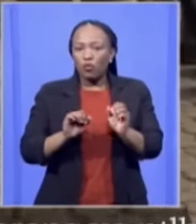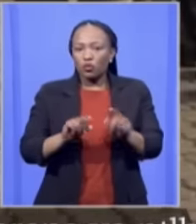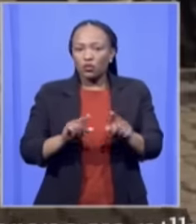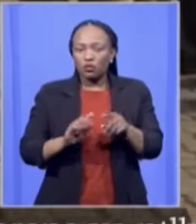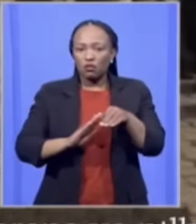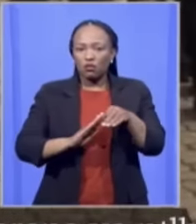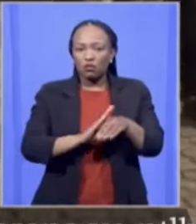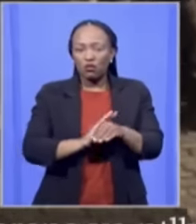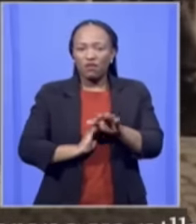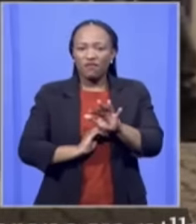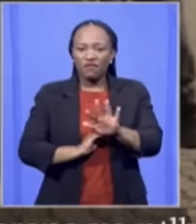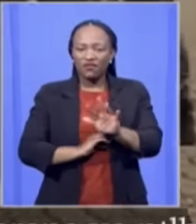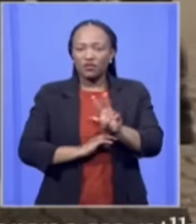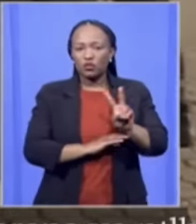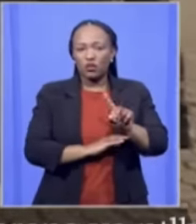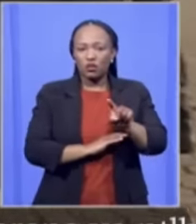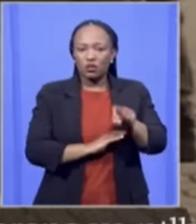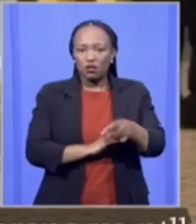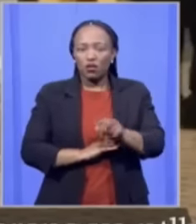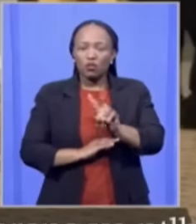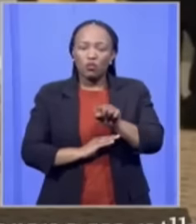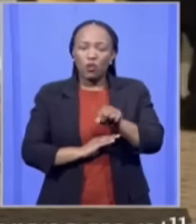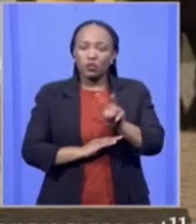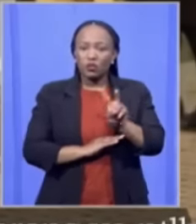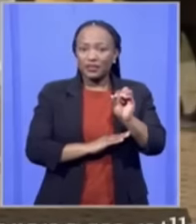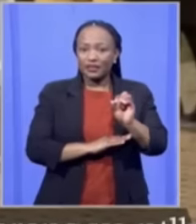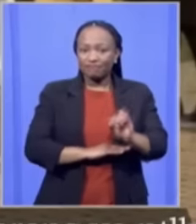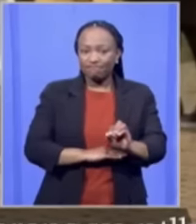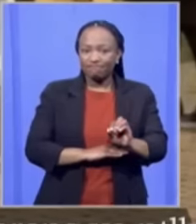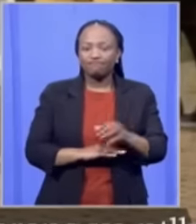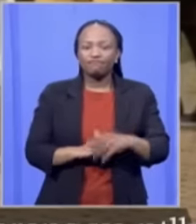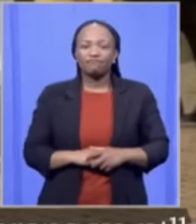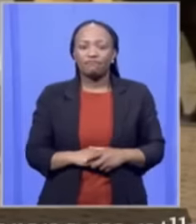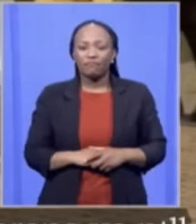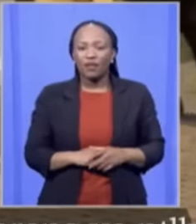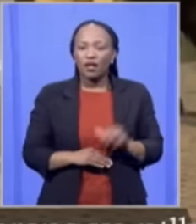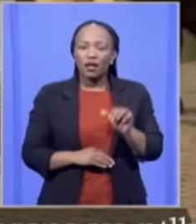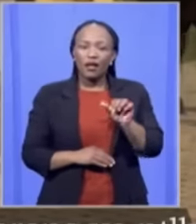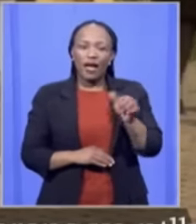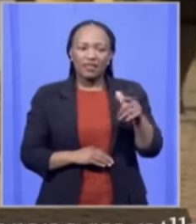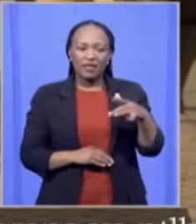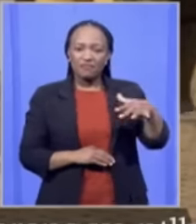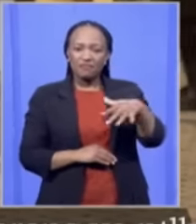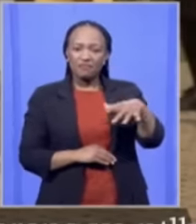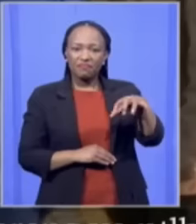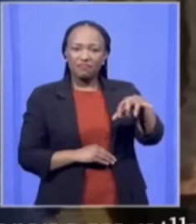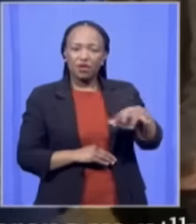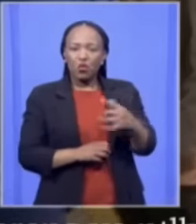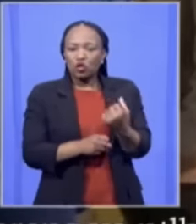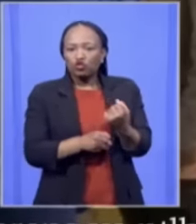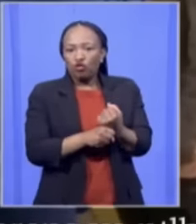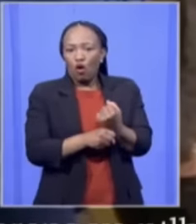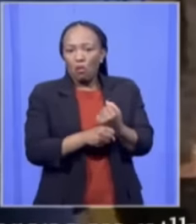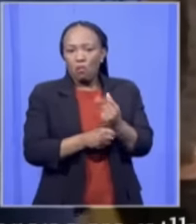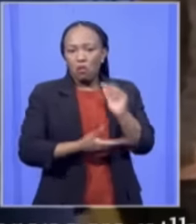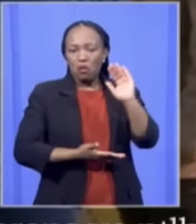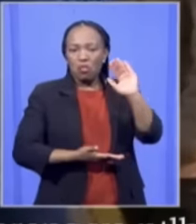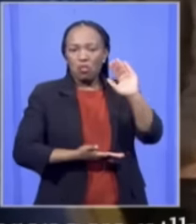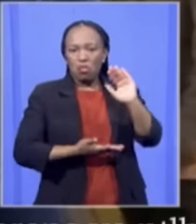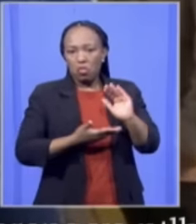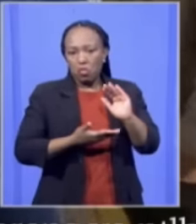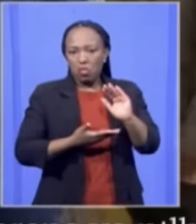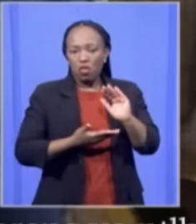52,000 kgotsa ka 2.2%. Madirelo a mangwe a lebaneng le go fokotsega ga ditiro a akaretsa ditirelo